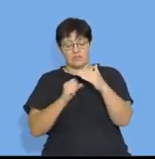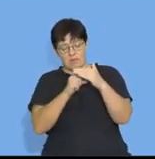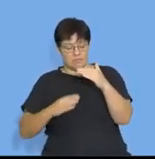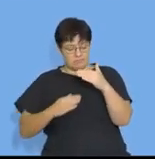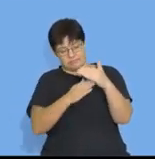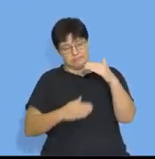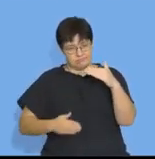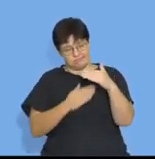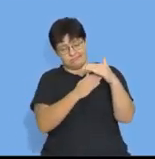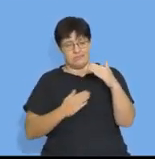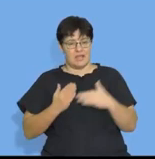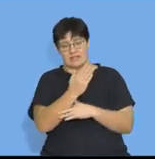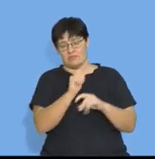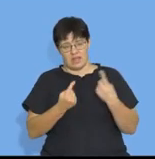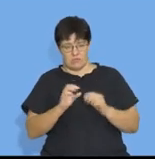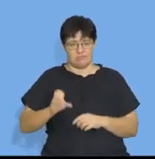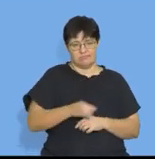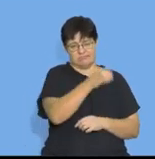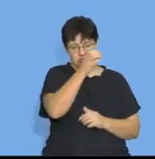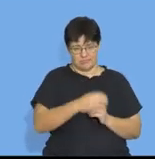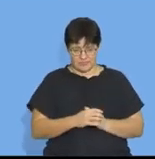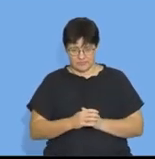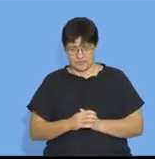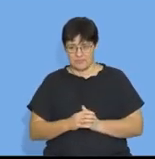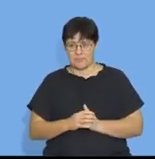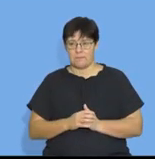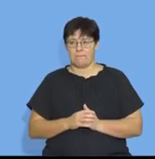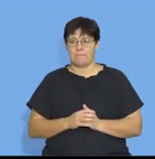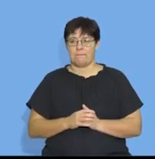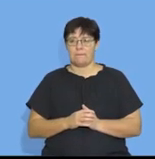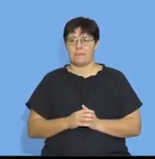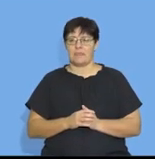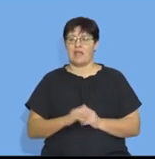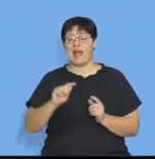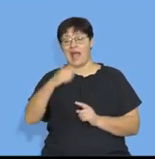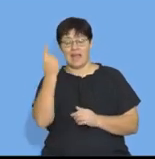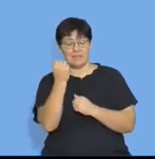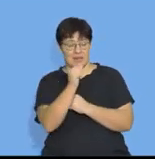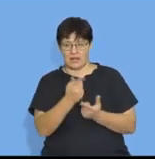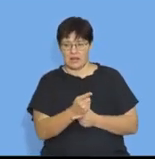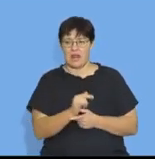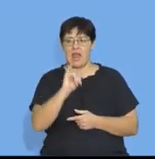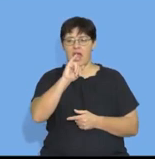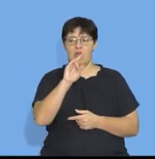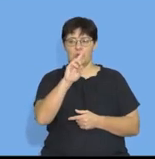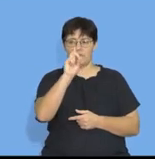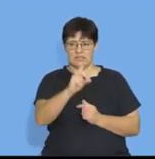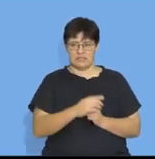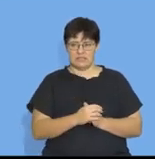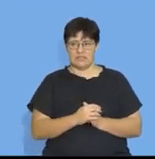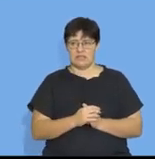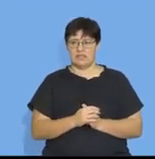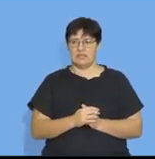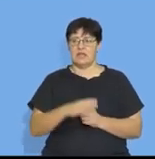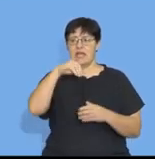this prevents the sperm cells from entering into the uterus. Another mechanical method is called